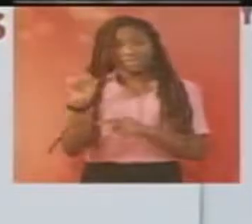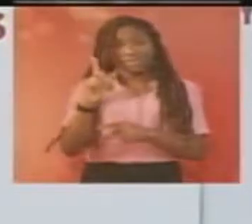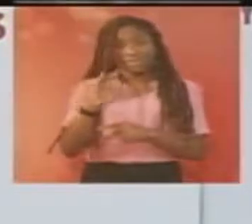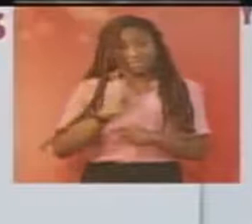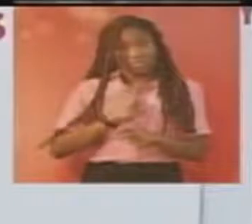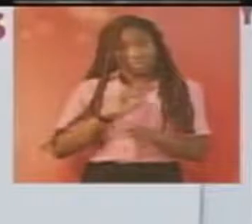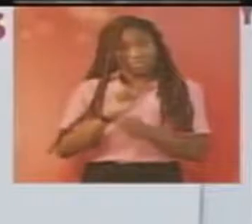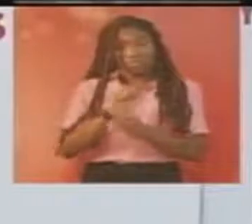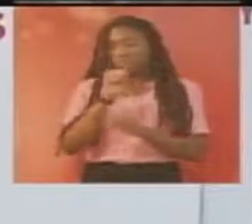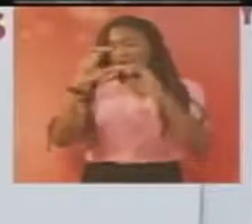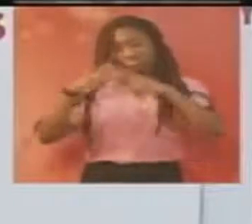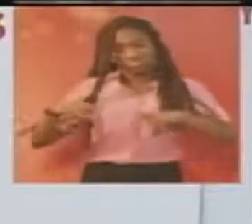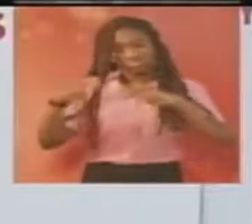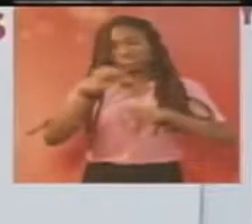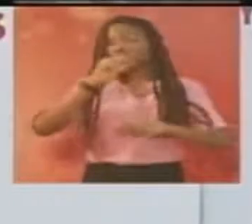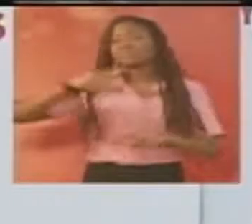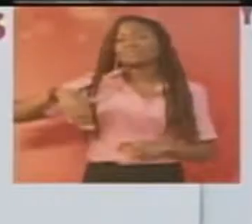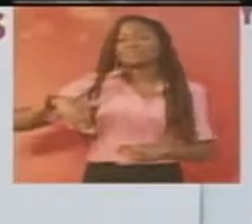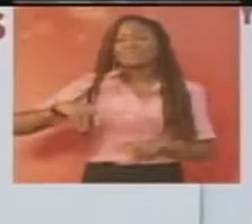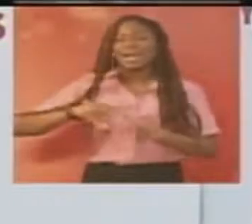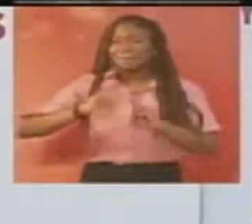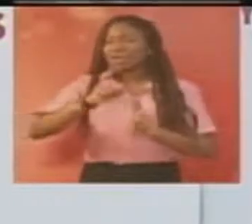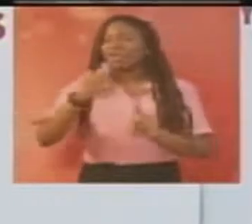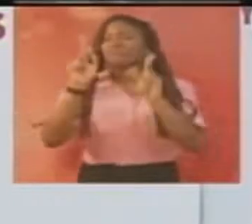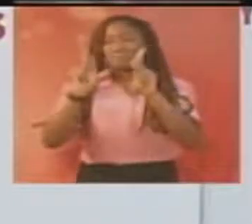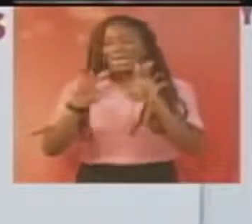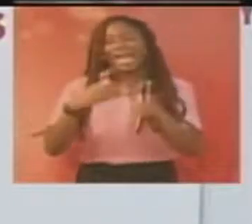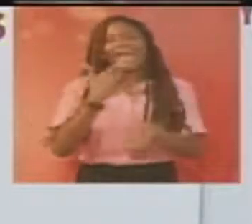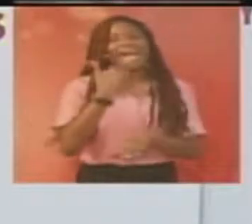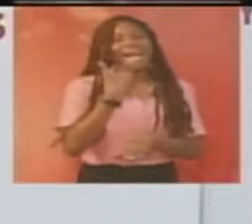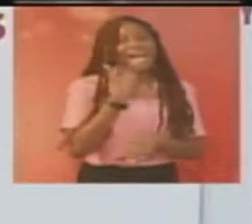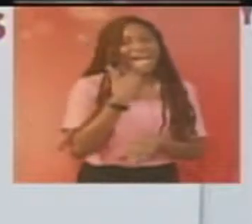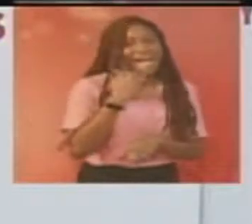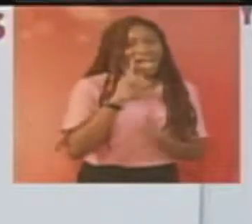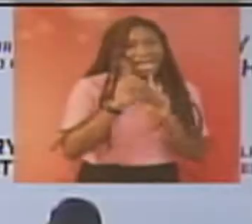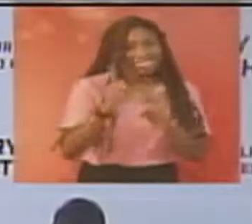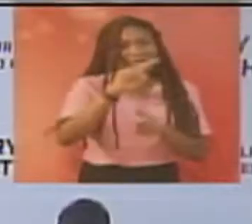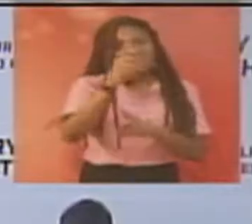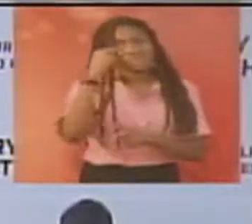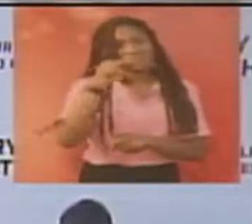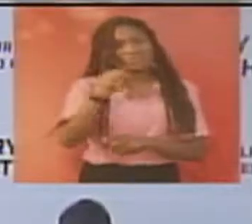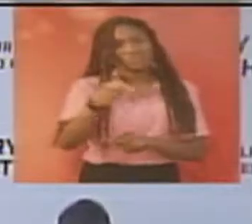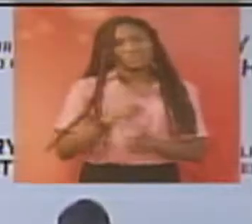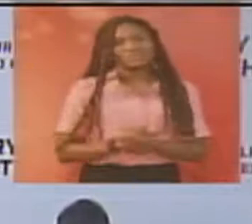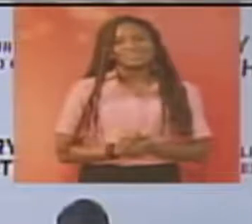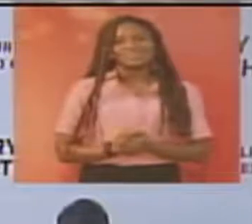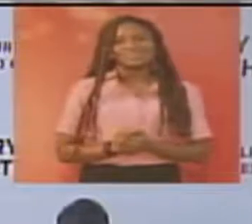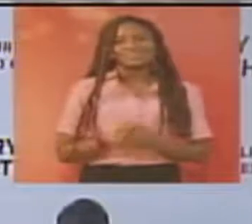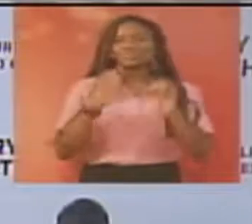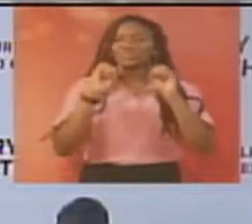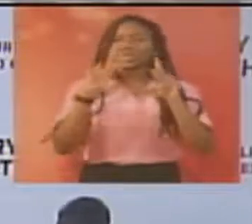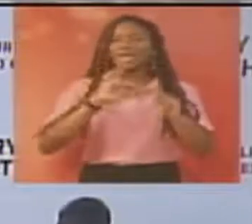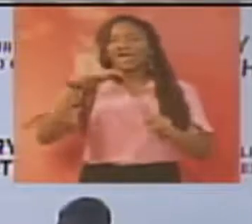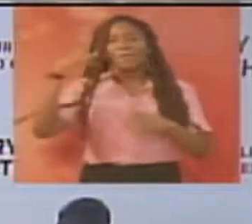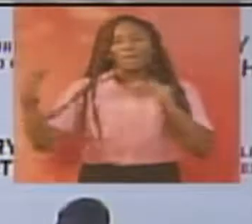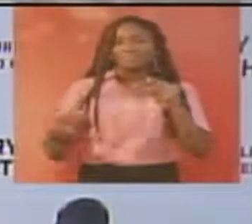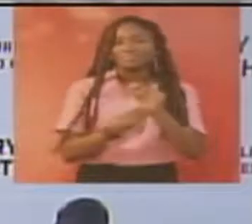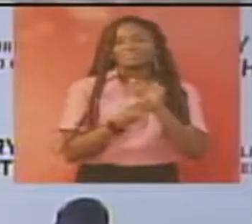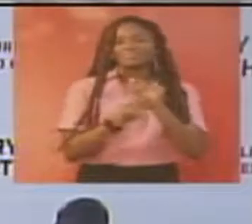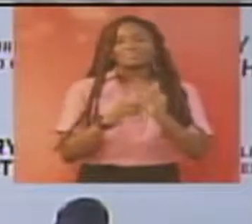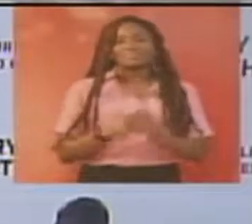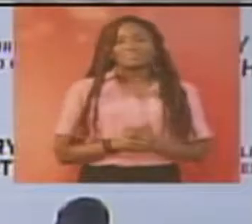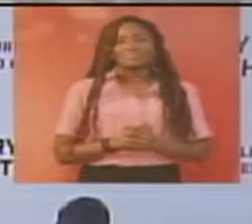haven't done any. But someone else will have to answer that question for you. Okay, let me take the add-on to that response.